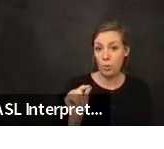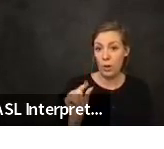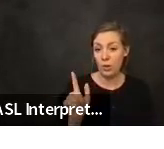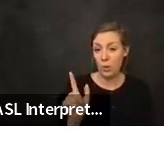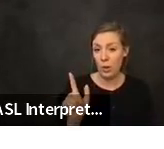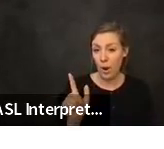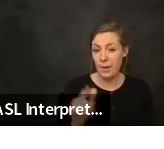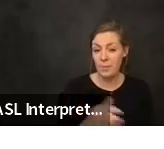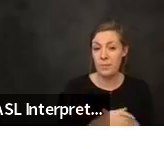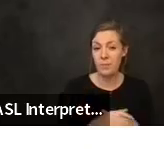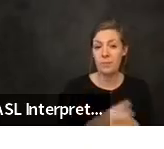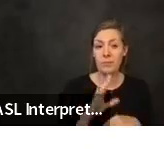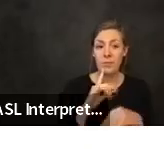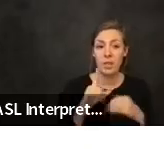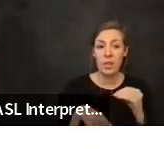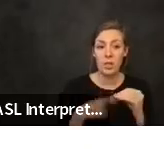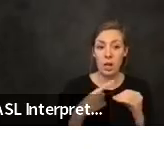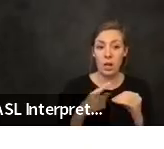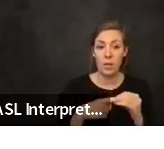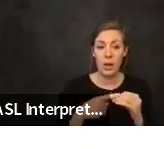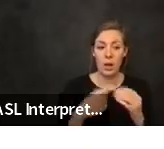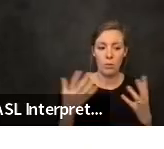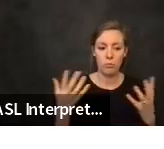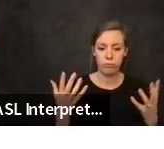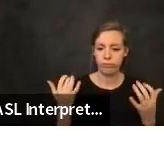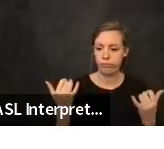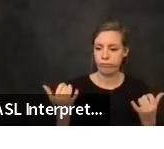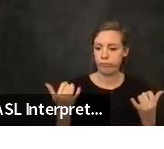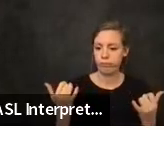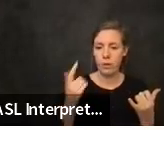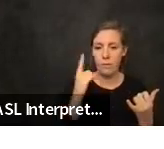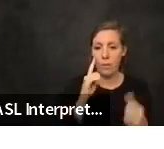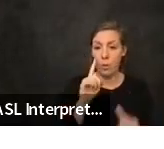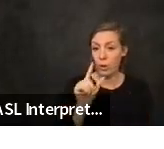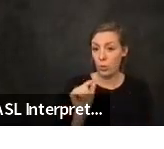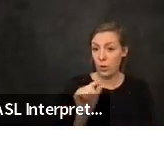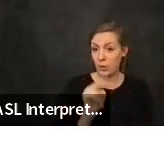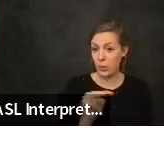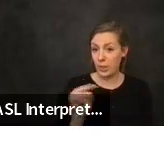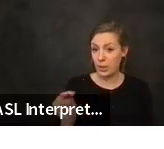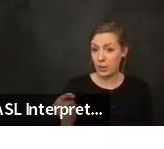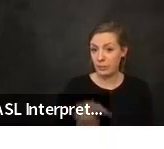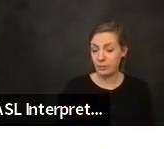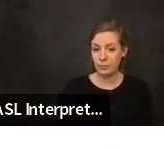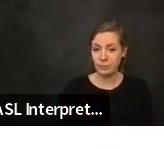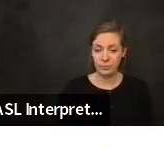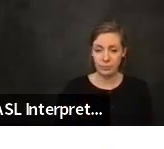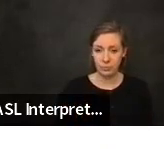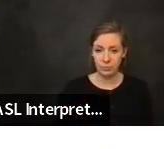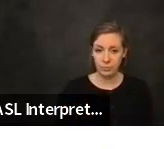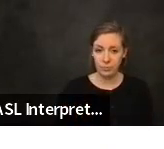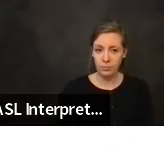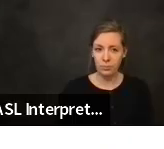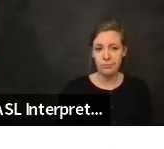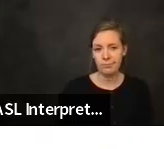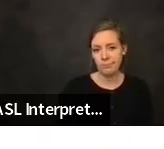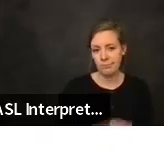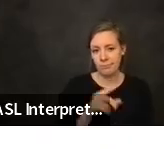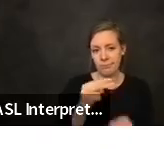talk about a little bit about where we are heading into 2022. As this slide shows,